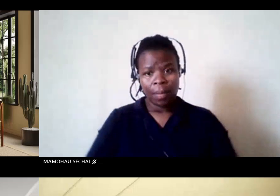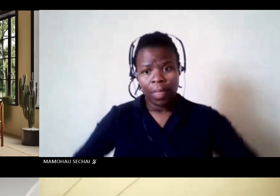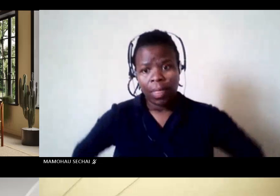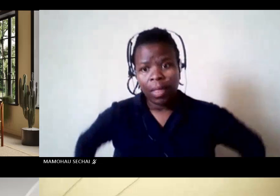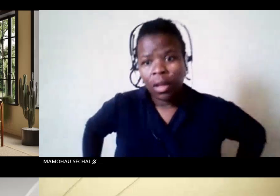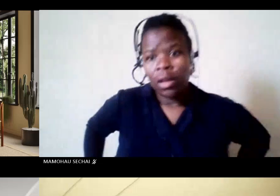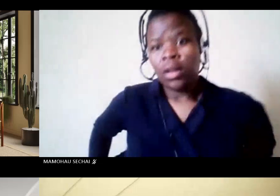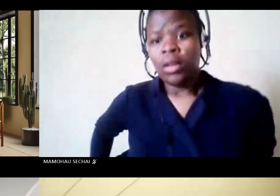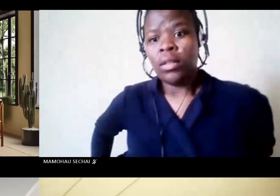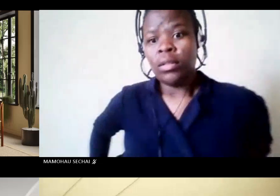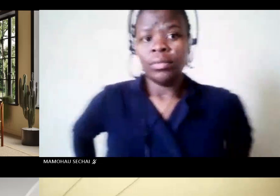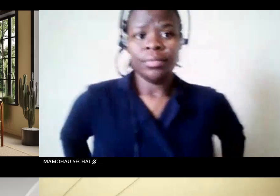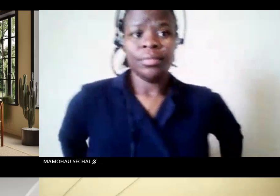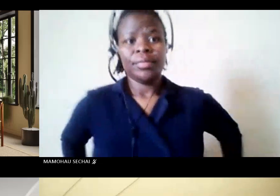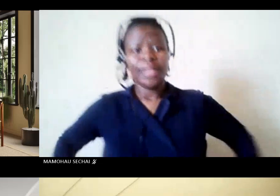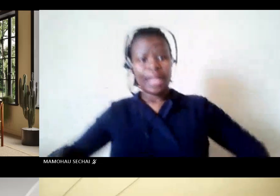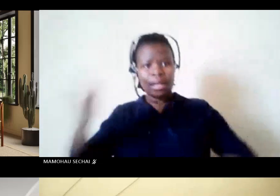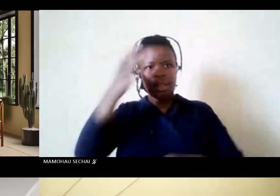Women are the major